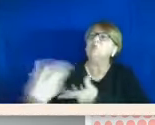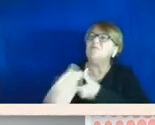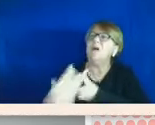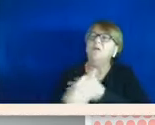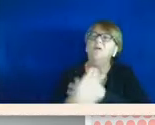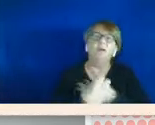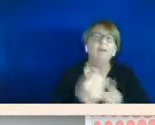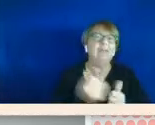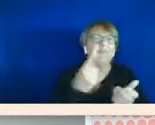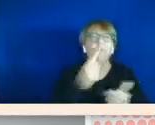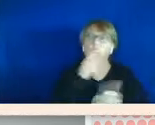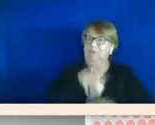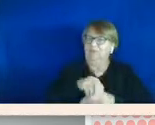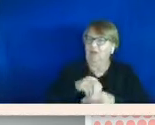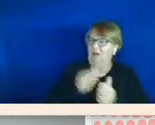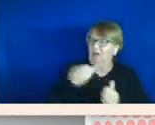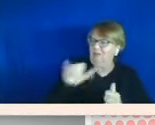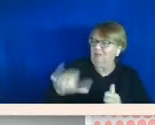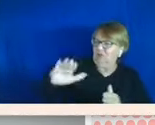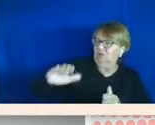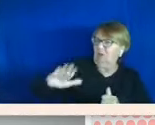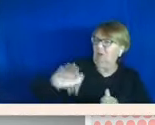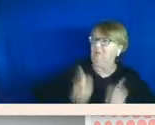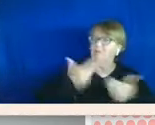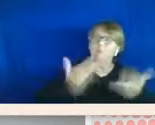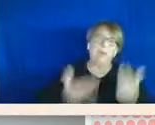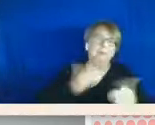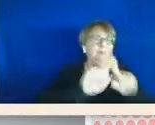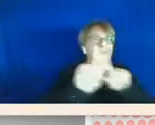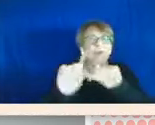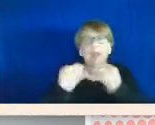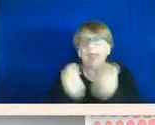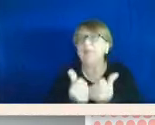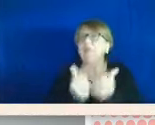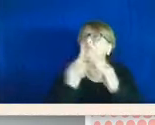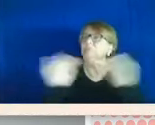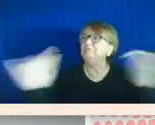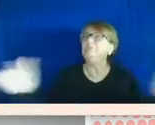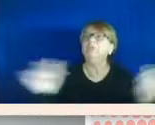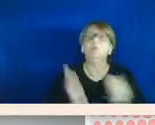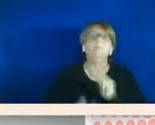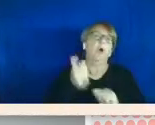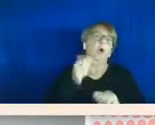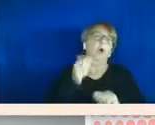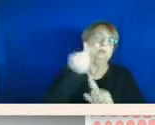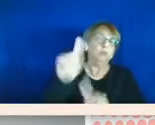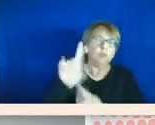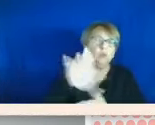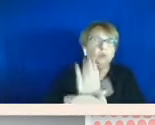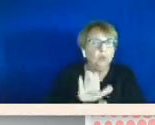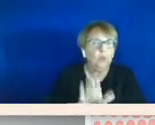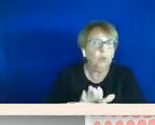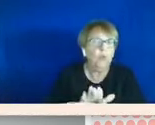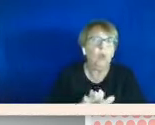child's life, because there may be multiple agencies and things. Most kids are going to school. Young adults may